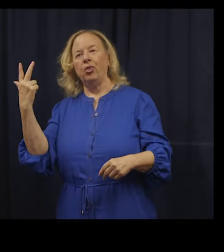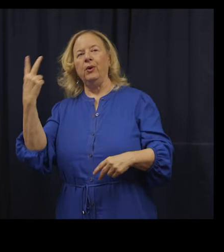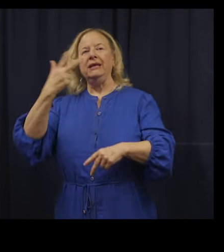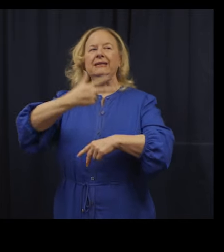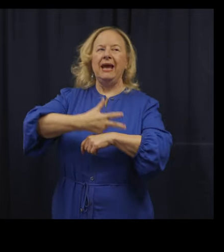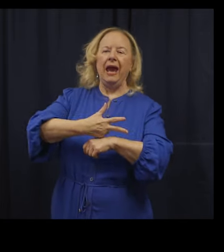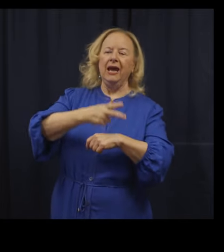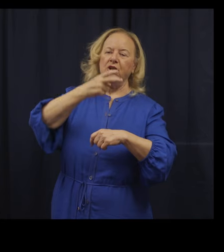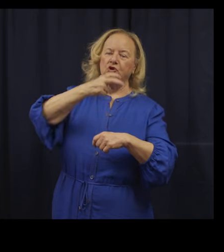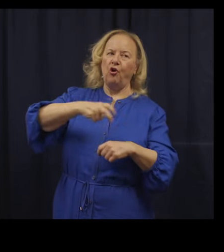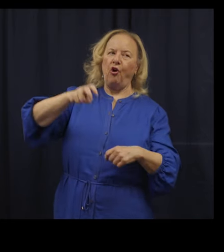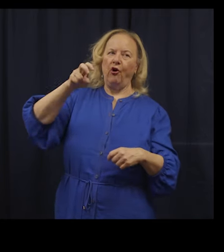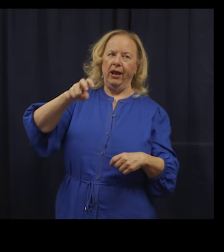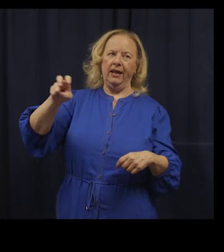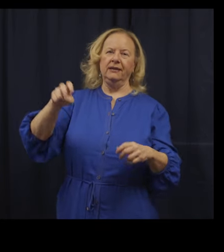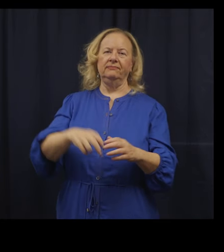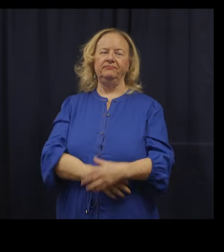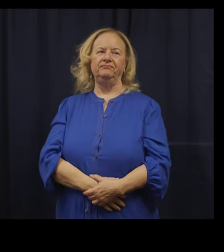three-day journey.